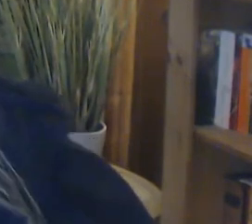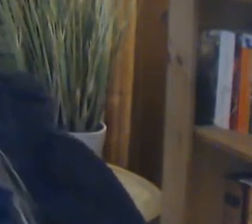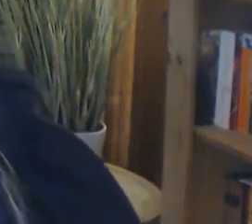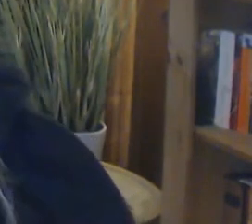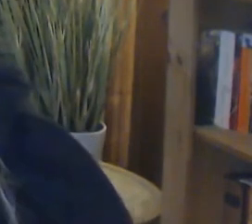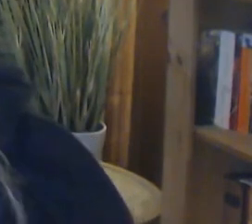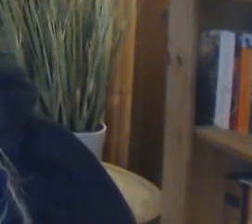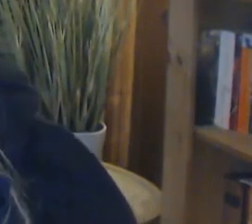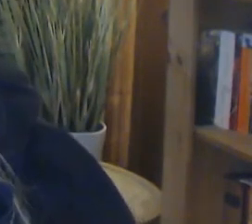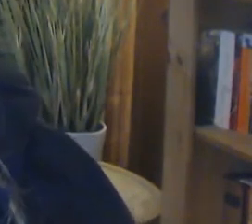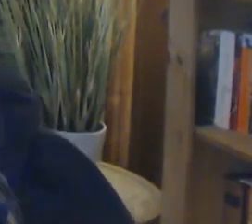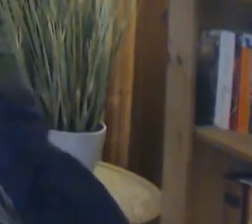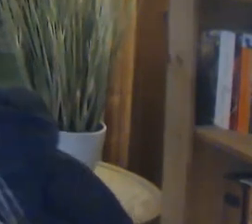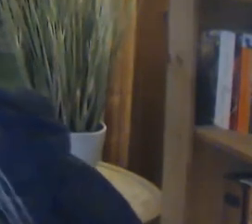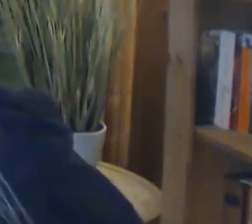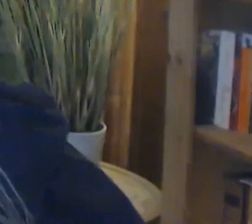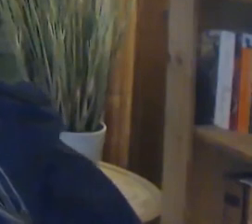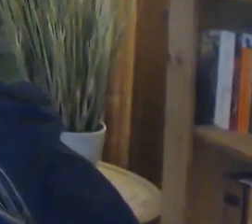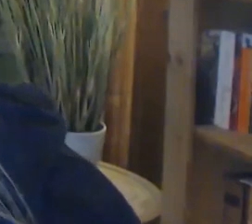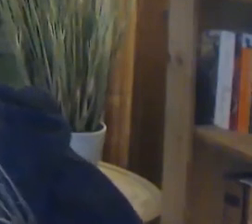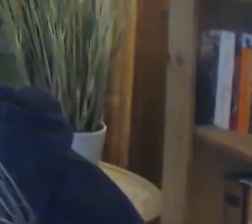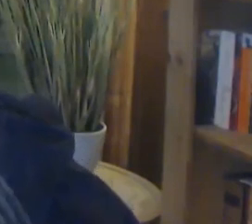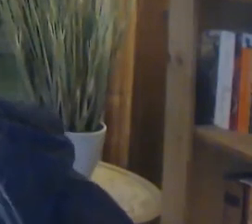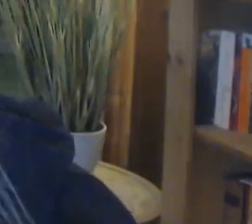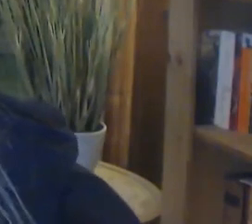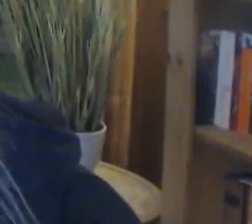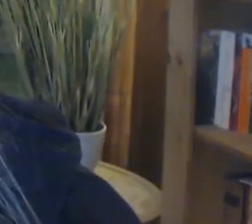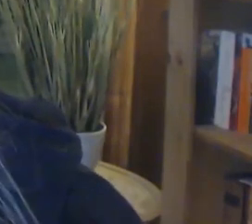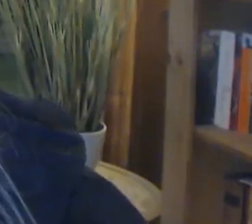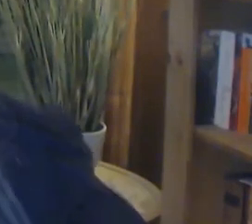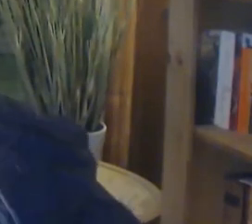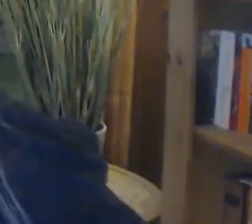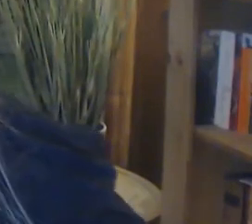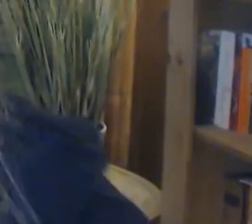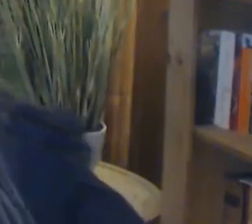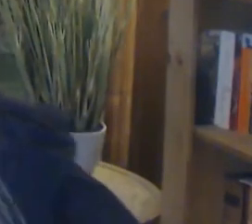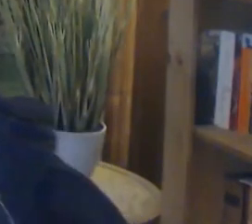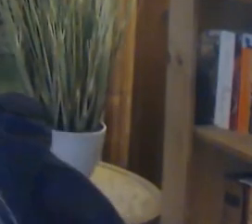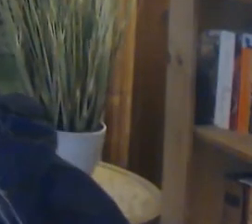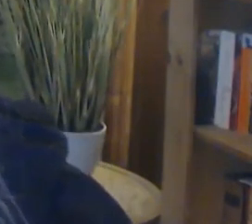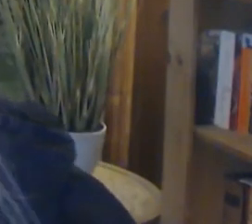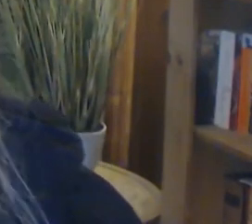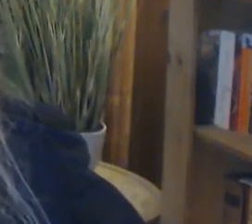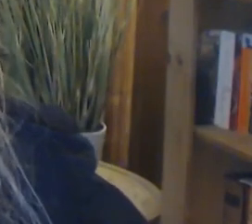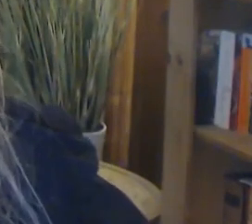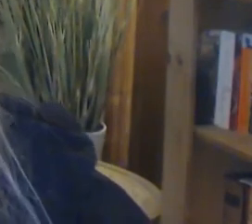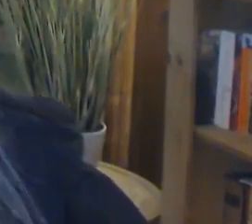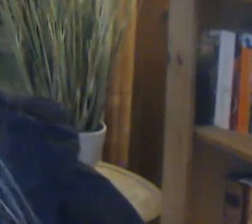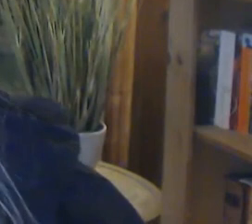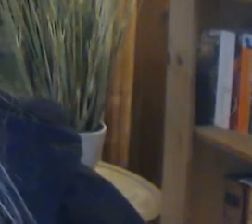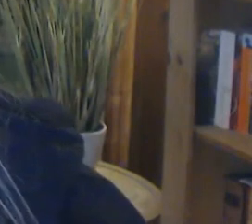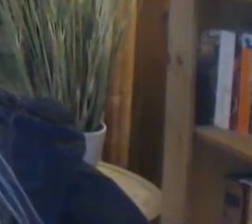weekend and I can hardly believe that it's nearly over. Do check out future HistFest events via the website, which is